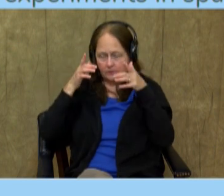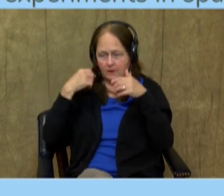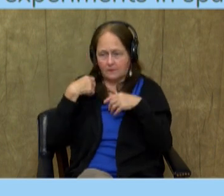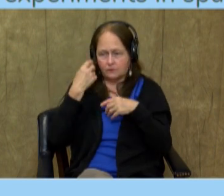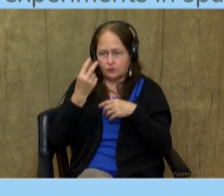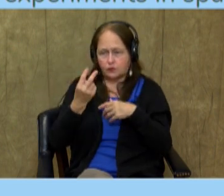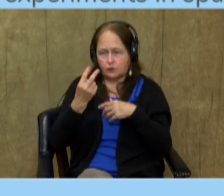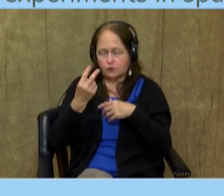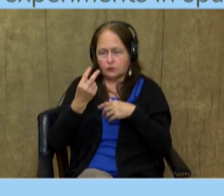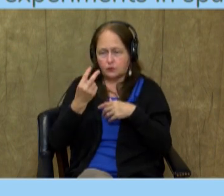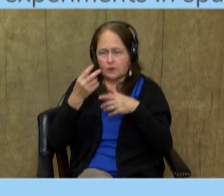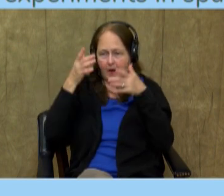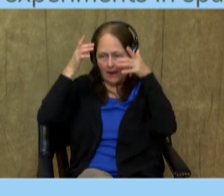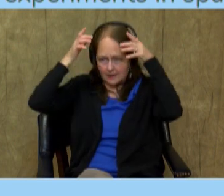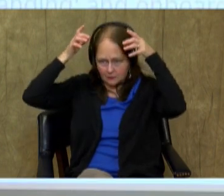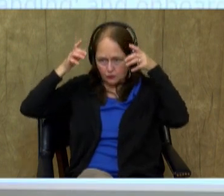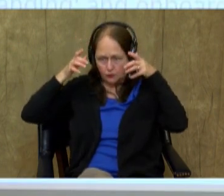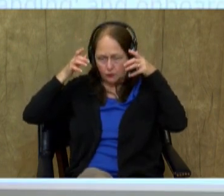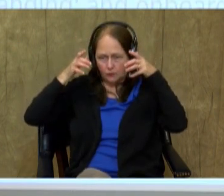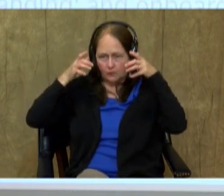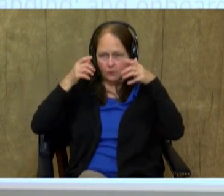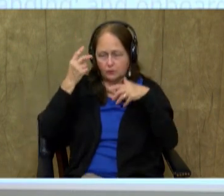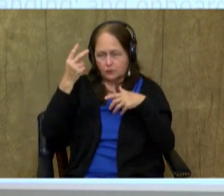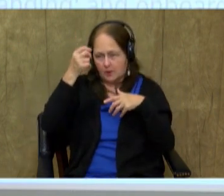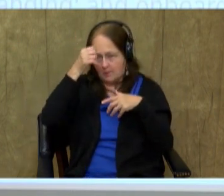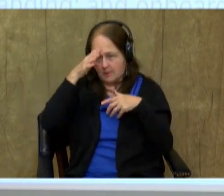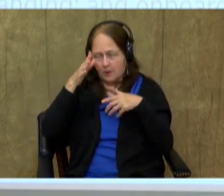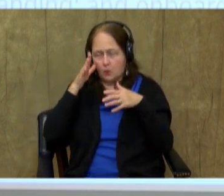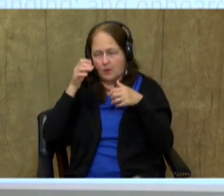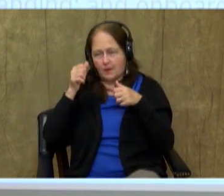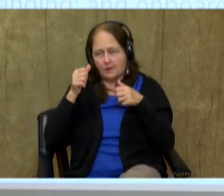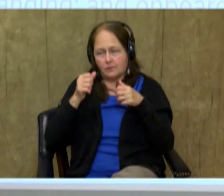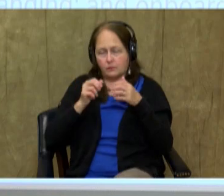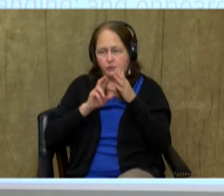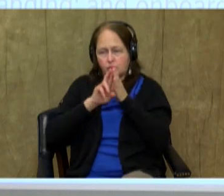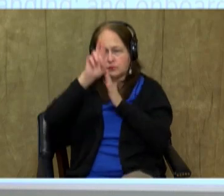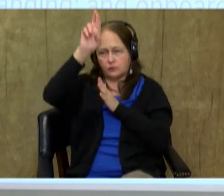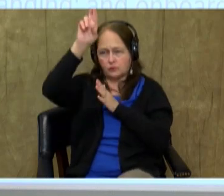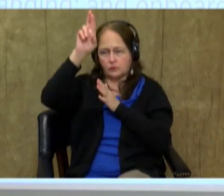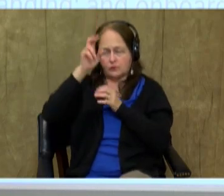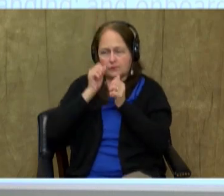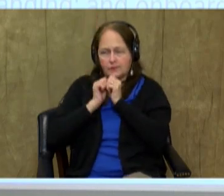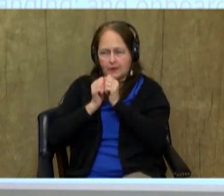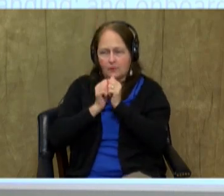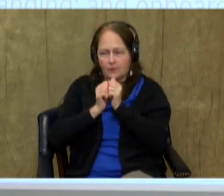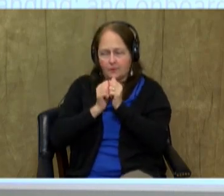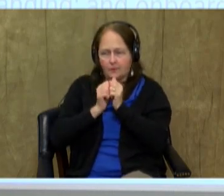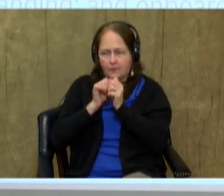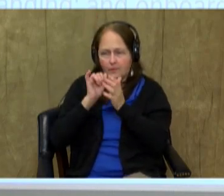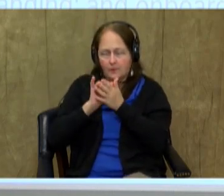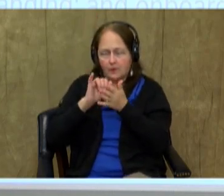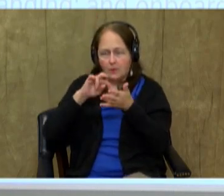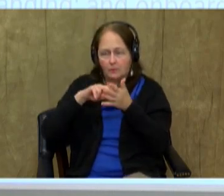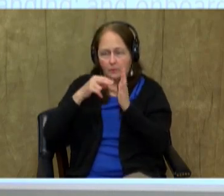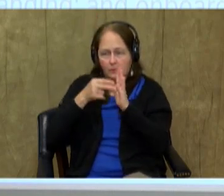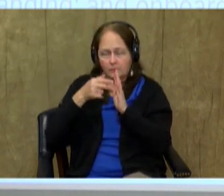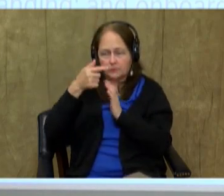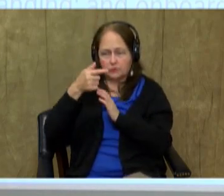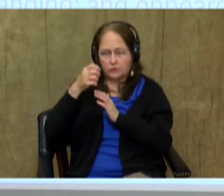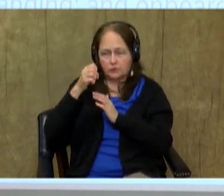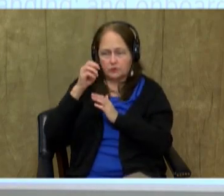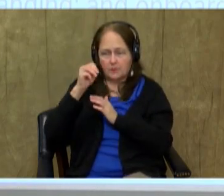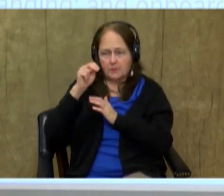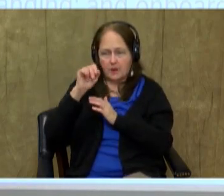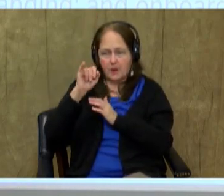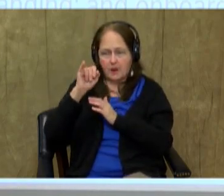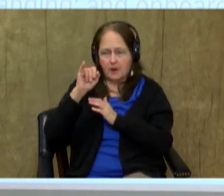have 2 astronauts in the capsule. 2 men will fly together. And really the main purpose of Gemini was